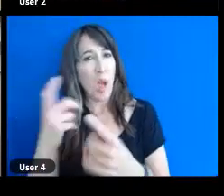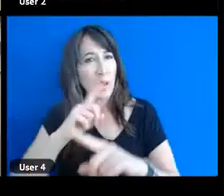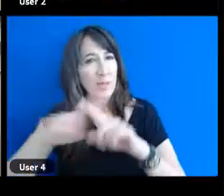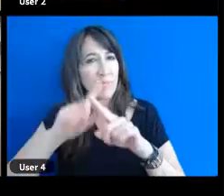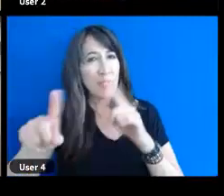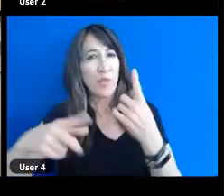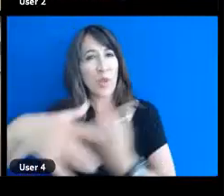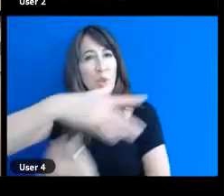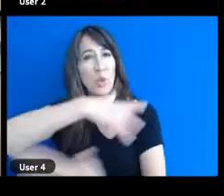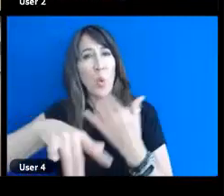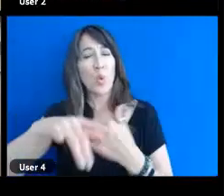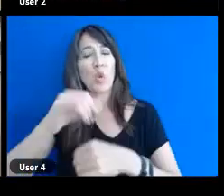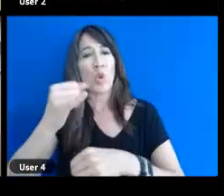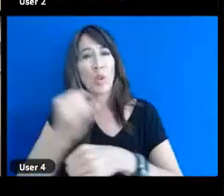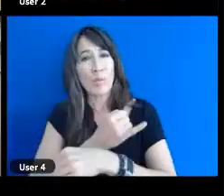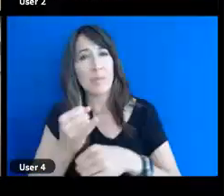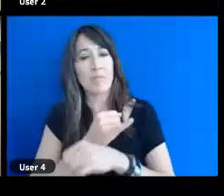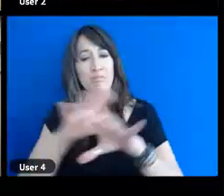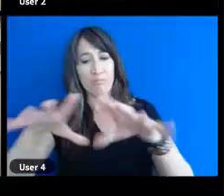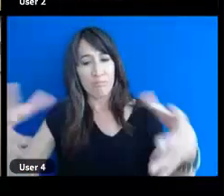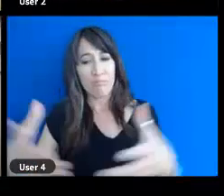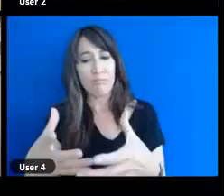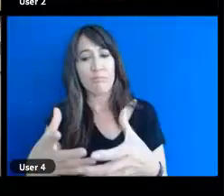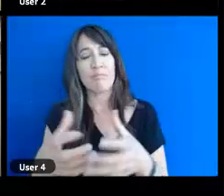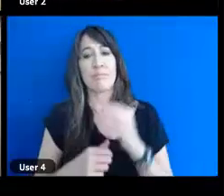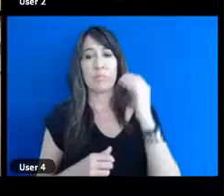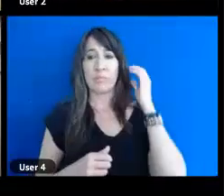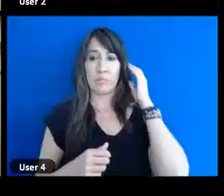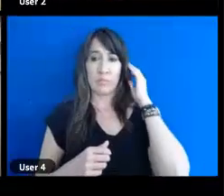that. Some of the social enterprises as well.